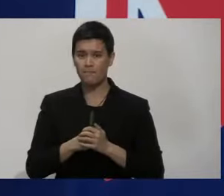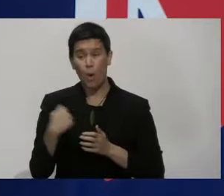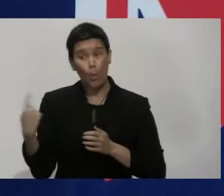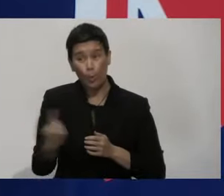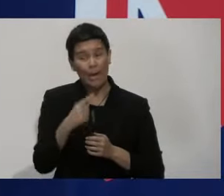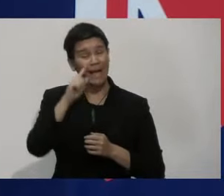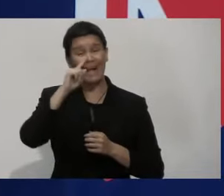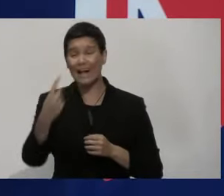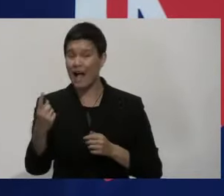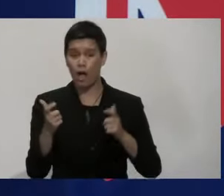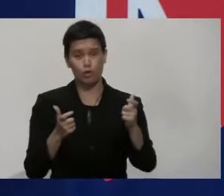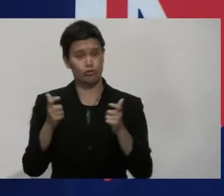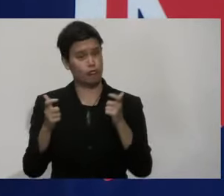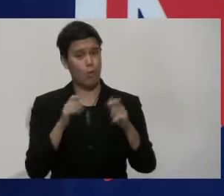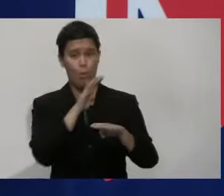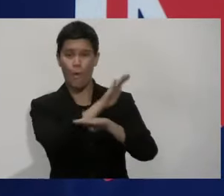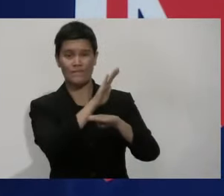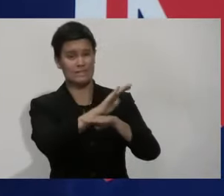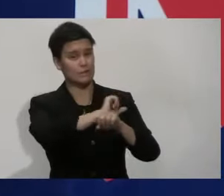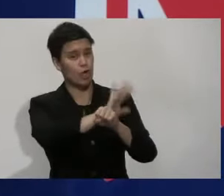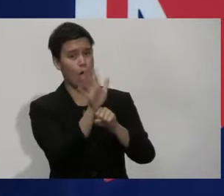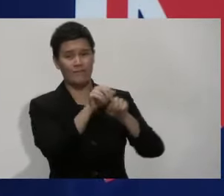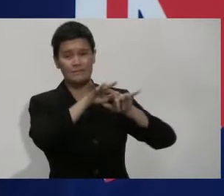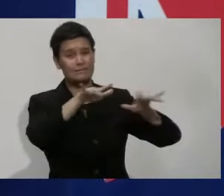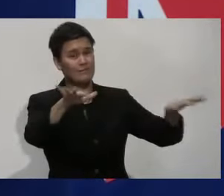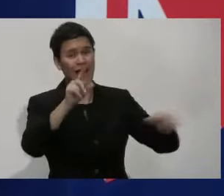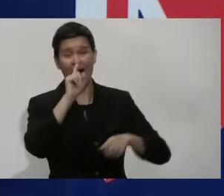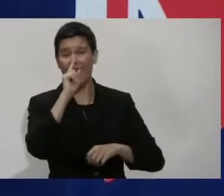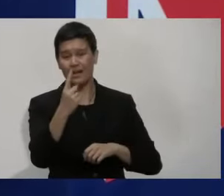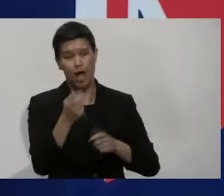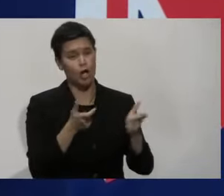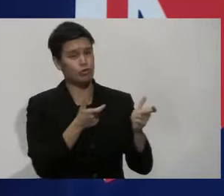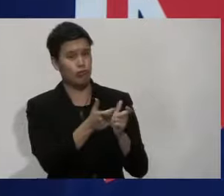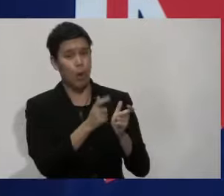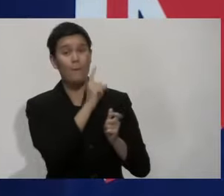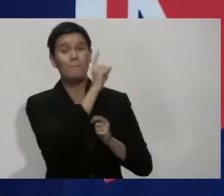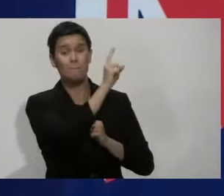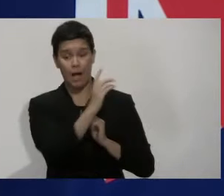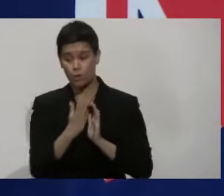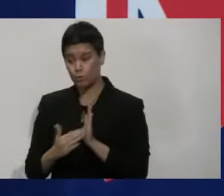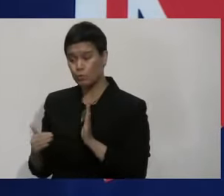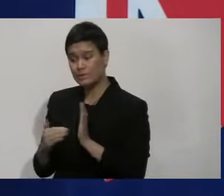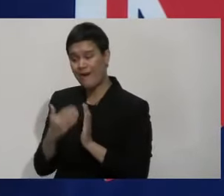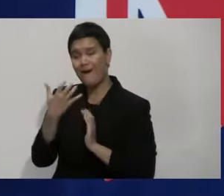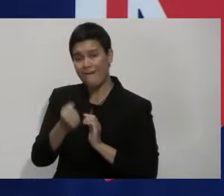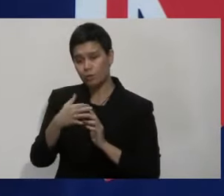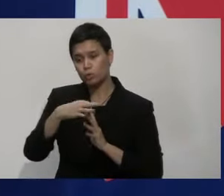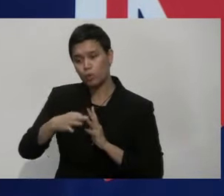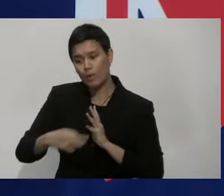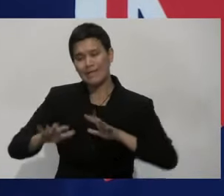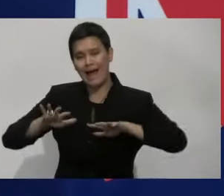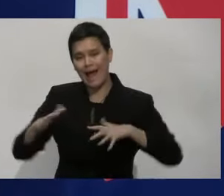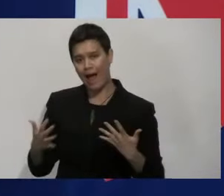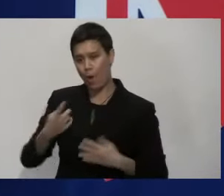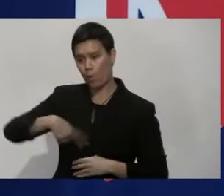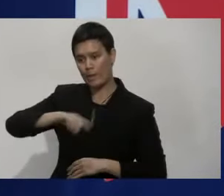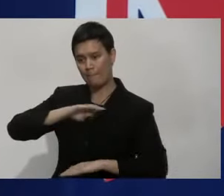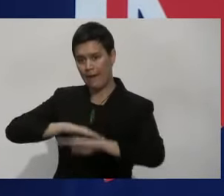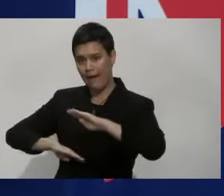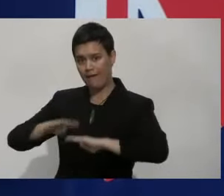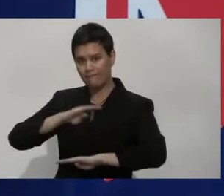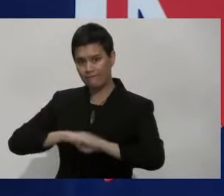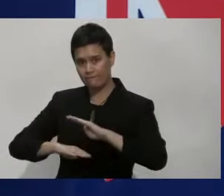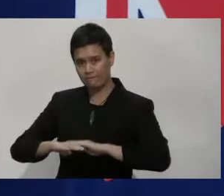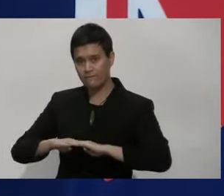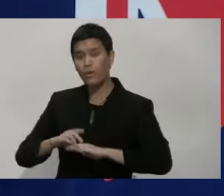global pandemic, but we do have choices around how we deal with it. We have made a choice, And we